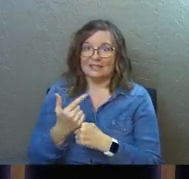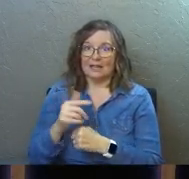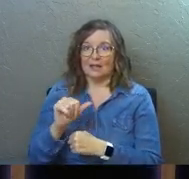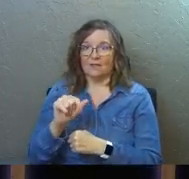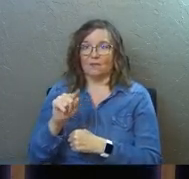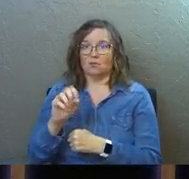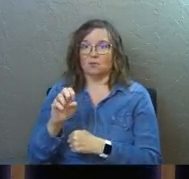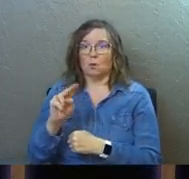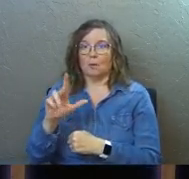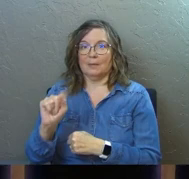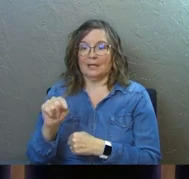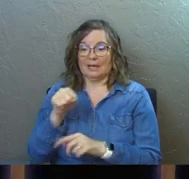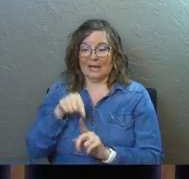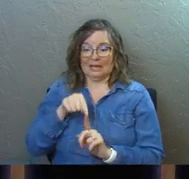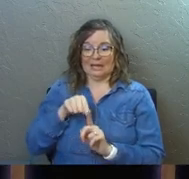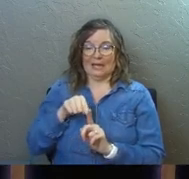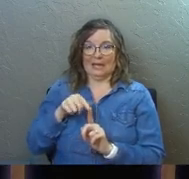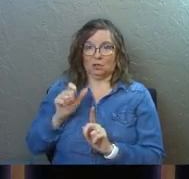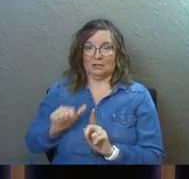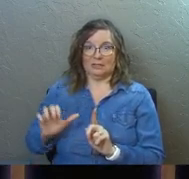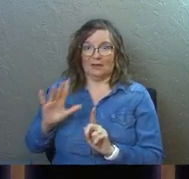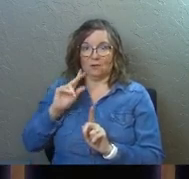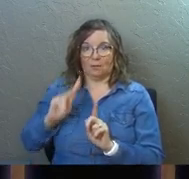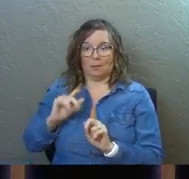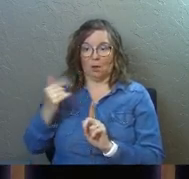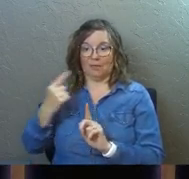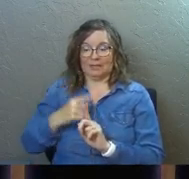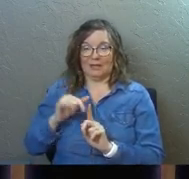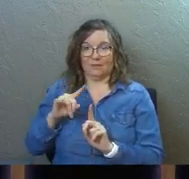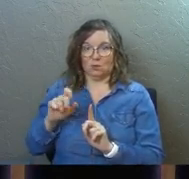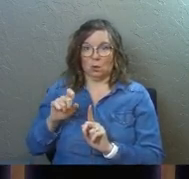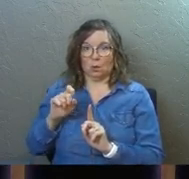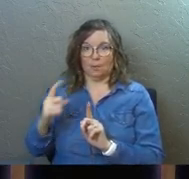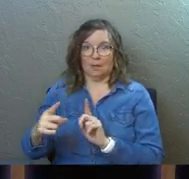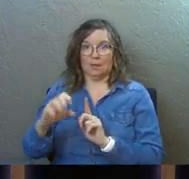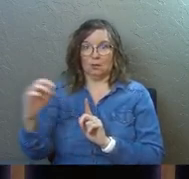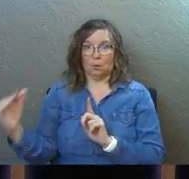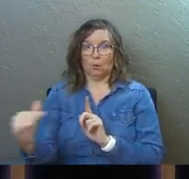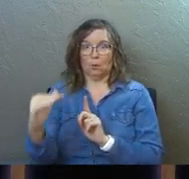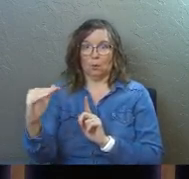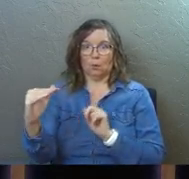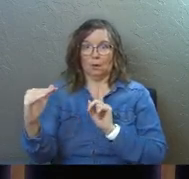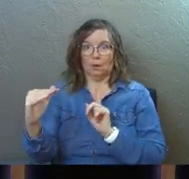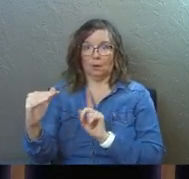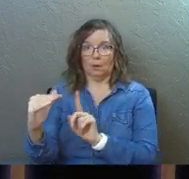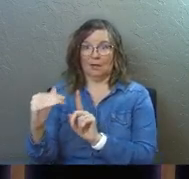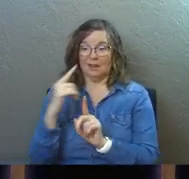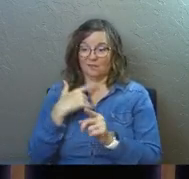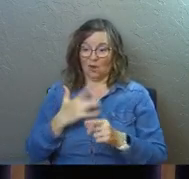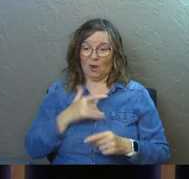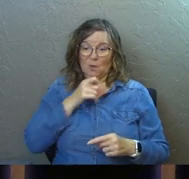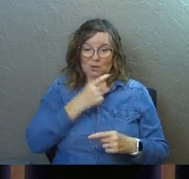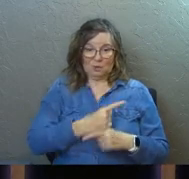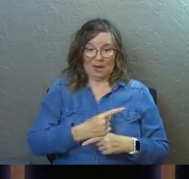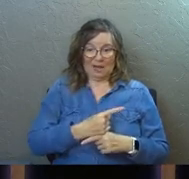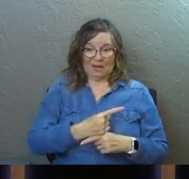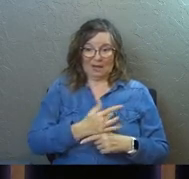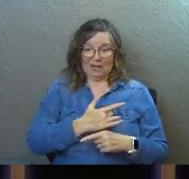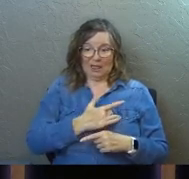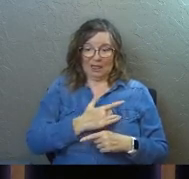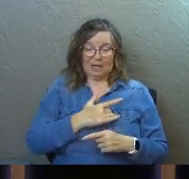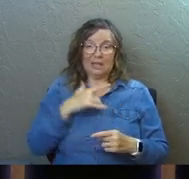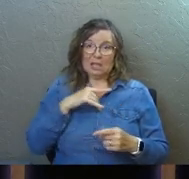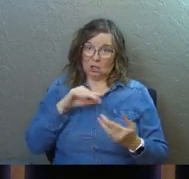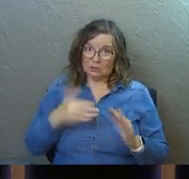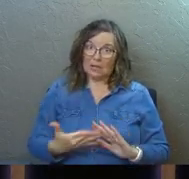Atonement. And he could make a sacrifice for the people on the Day of Atonement. And if his heart wasn't right and it wasn't being done right, he could be